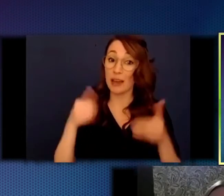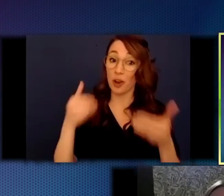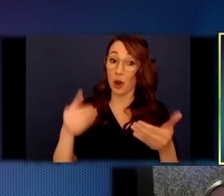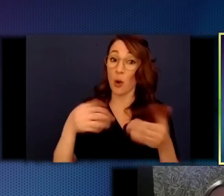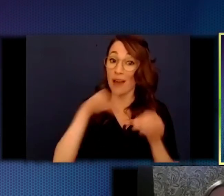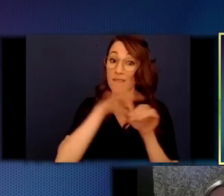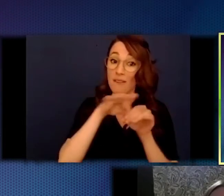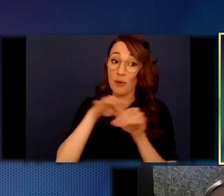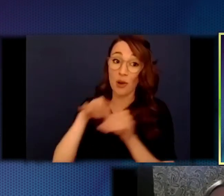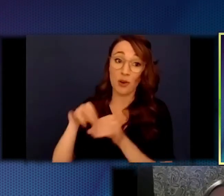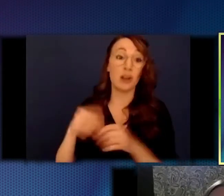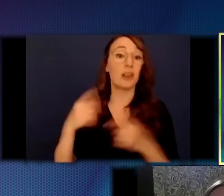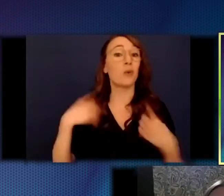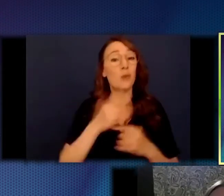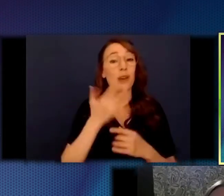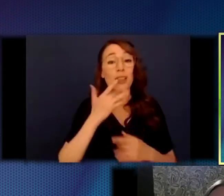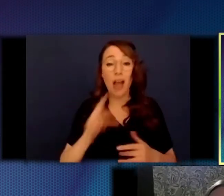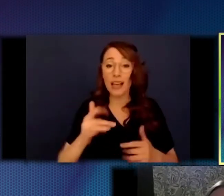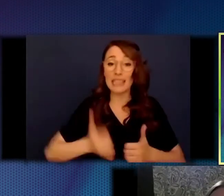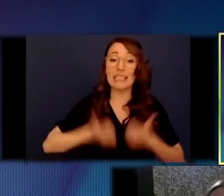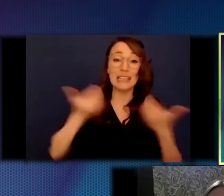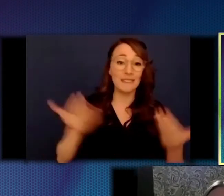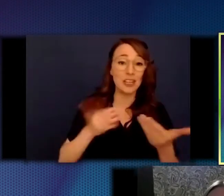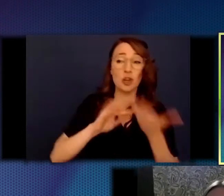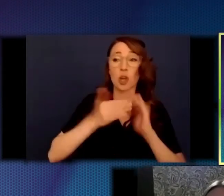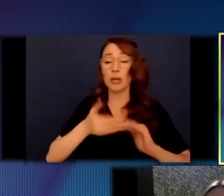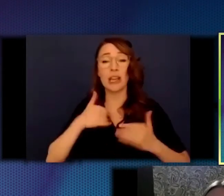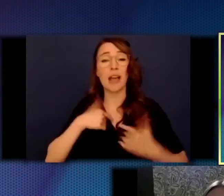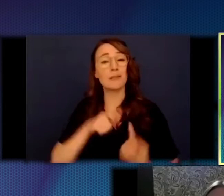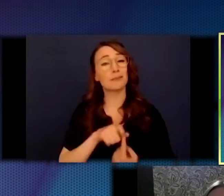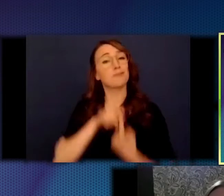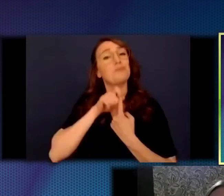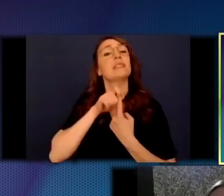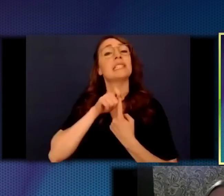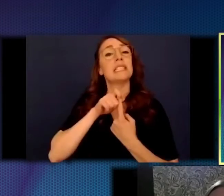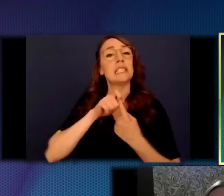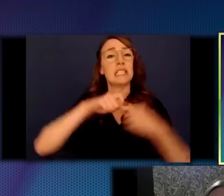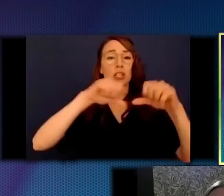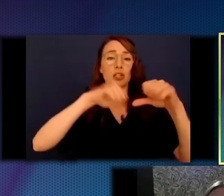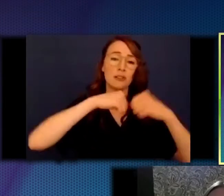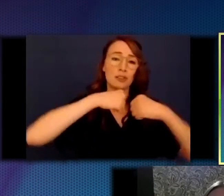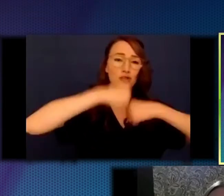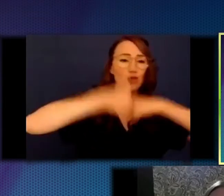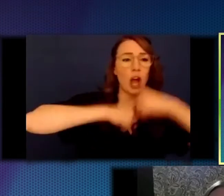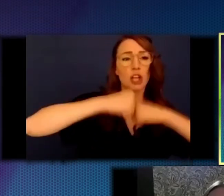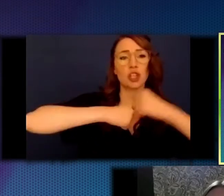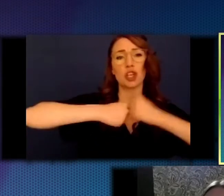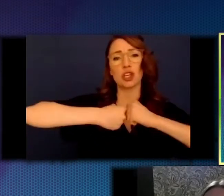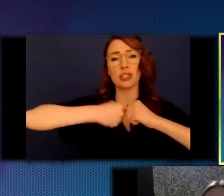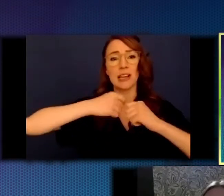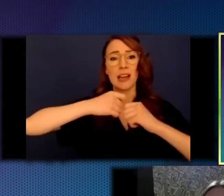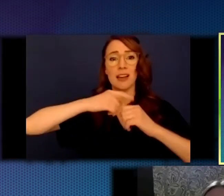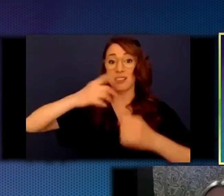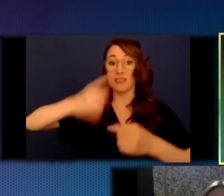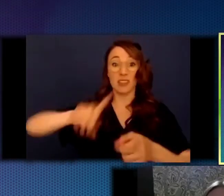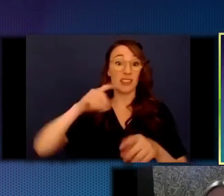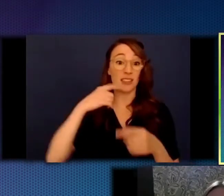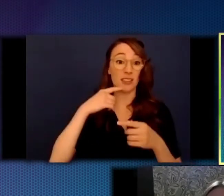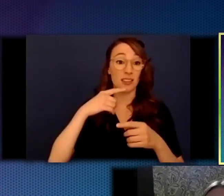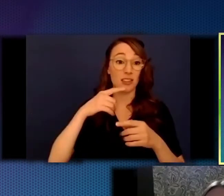live in a community with unique architecture that spans the centuries, and they all have a